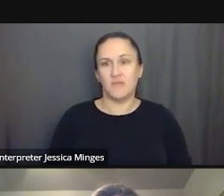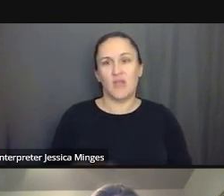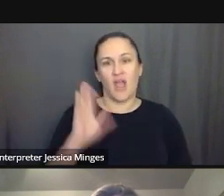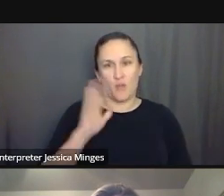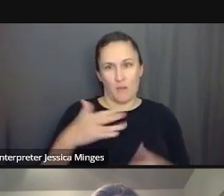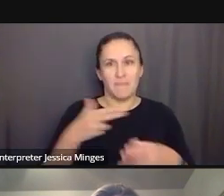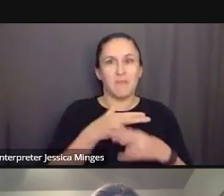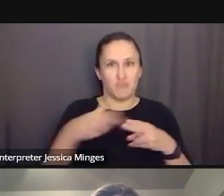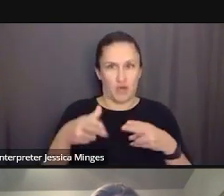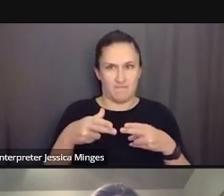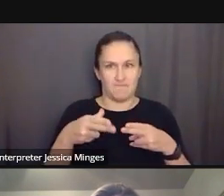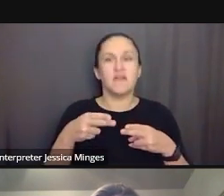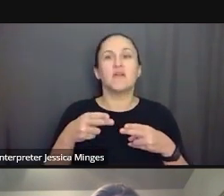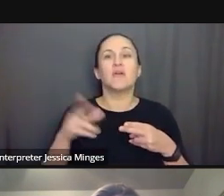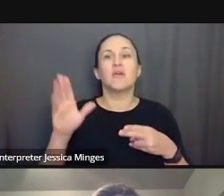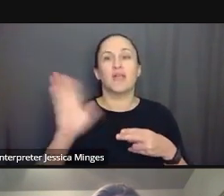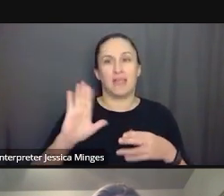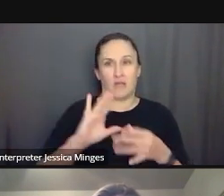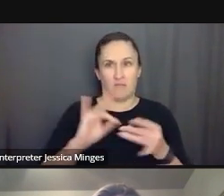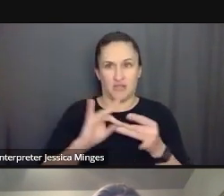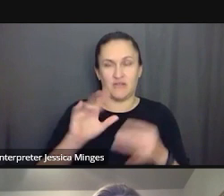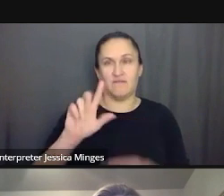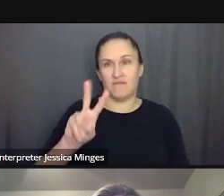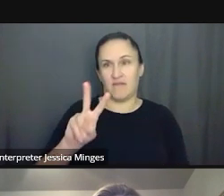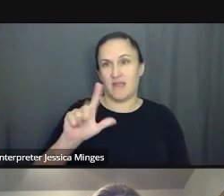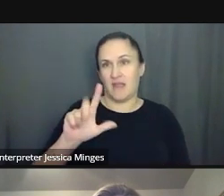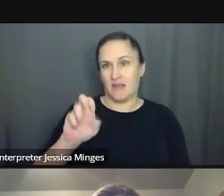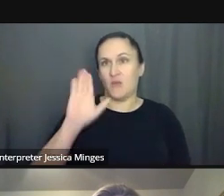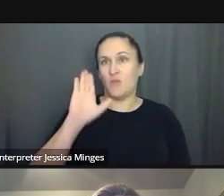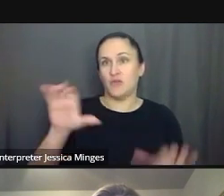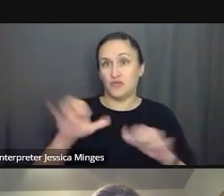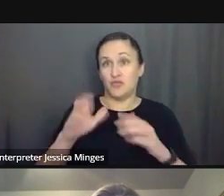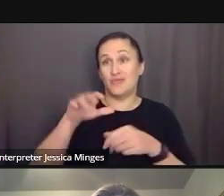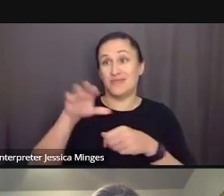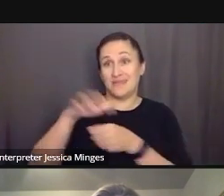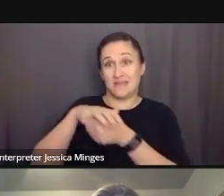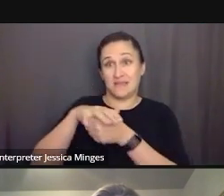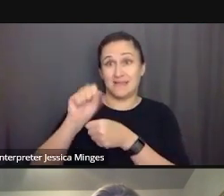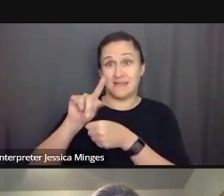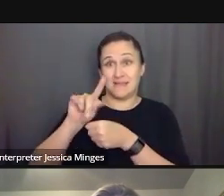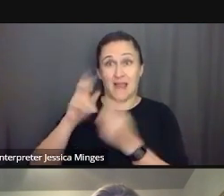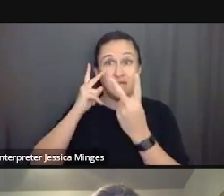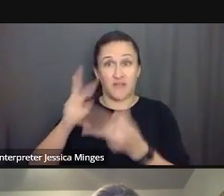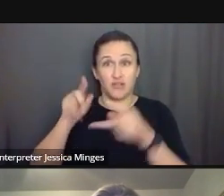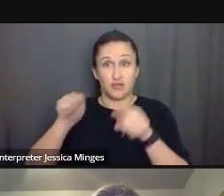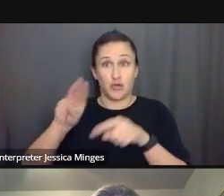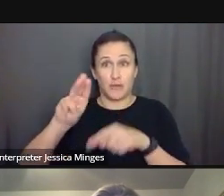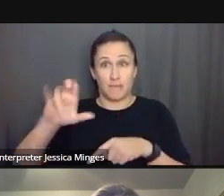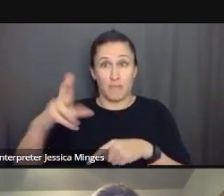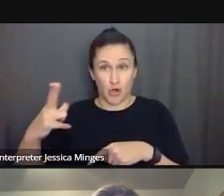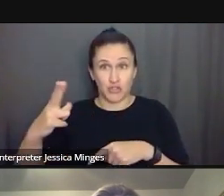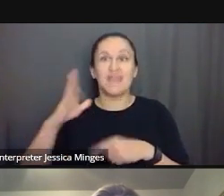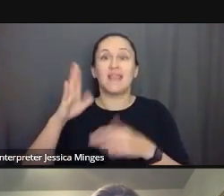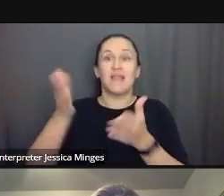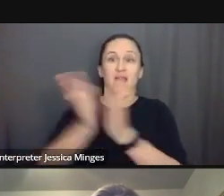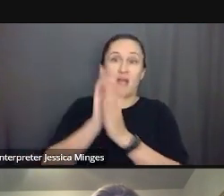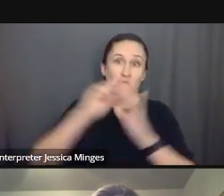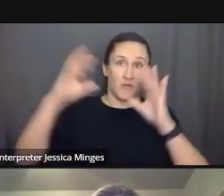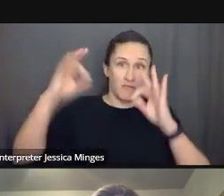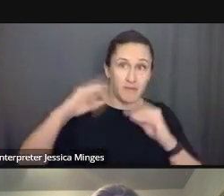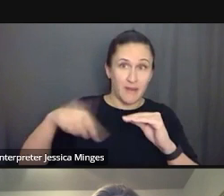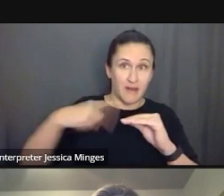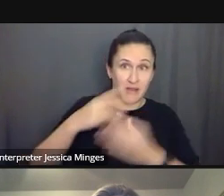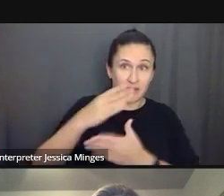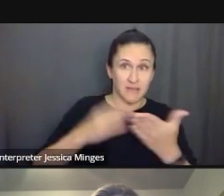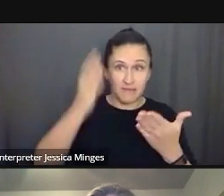So as we mentioned, VLE is going to be doing site visits during the month of March, and they have asked for feedback on some of the data they